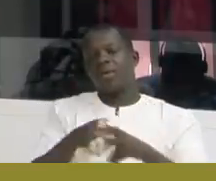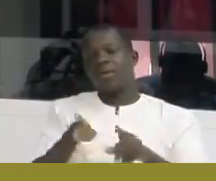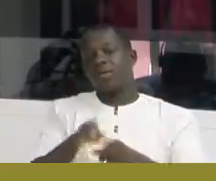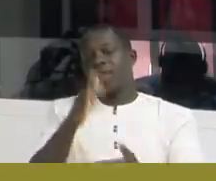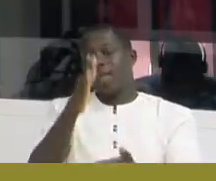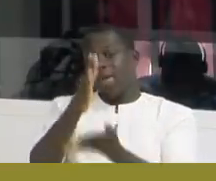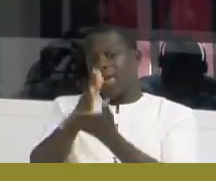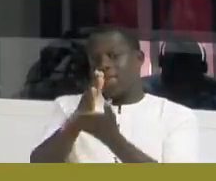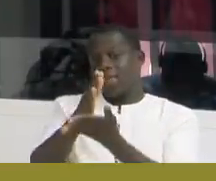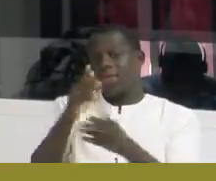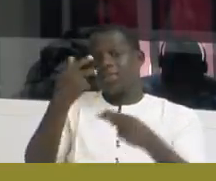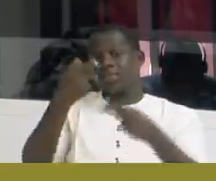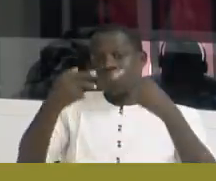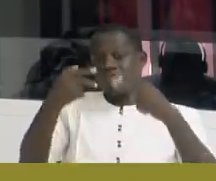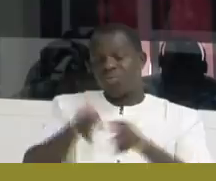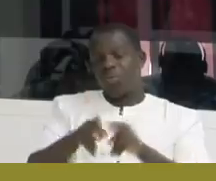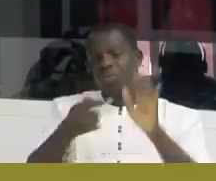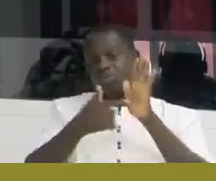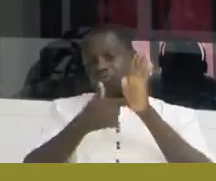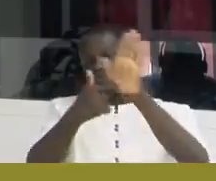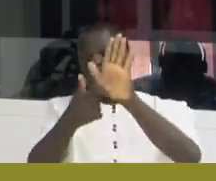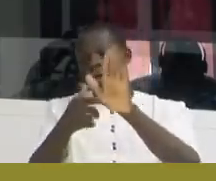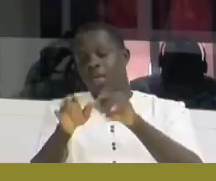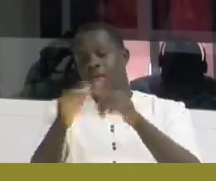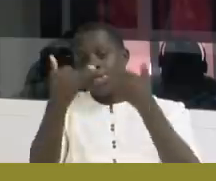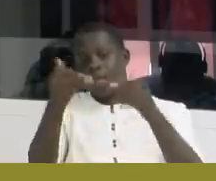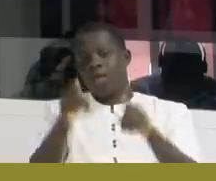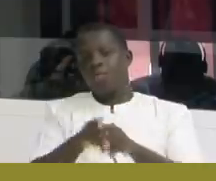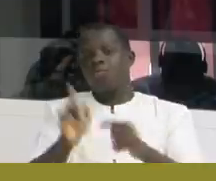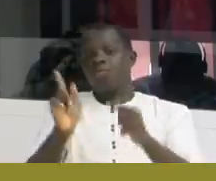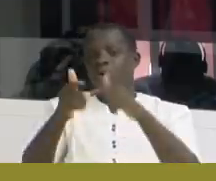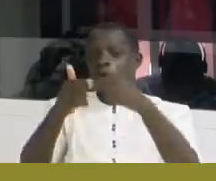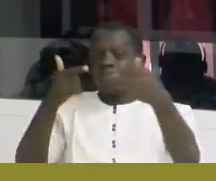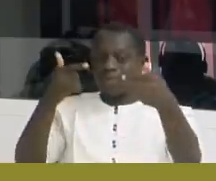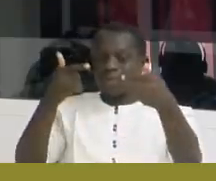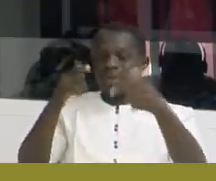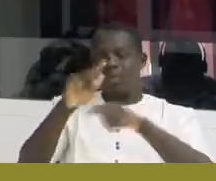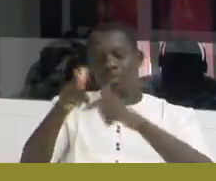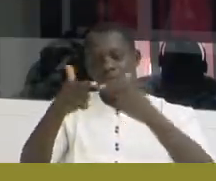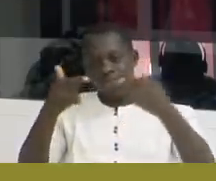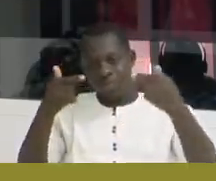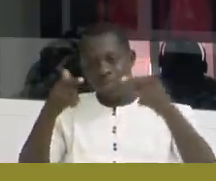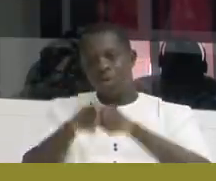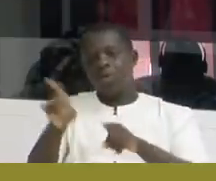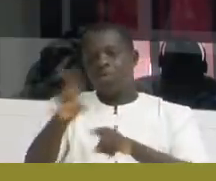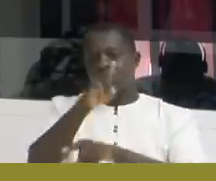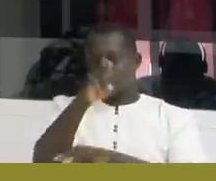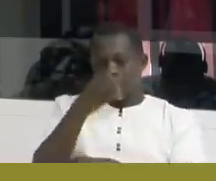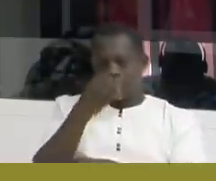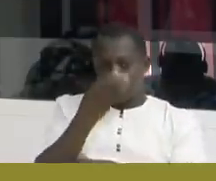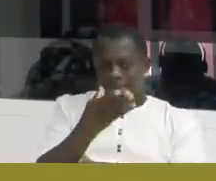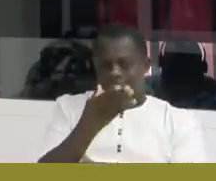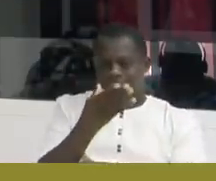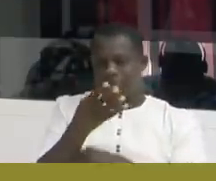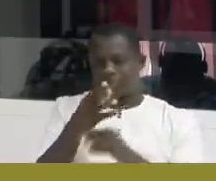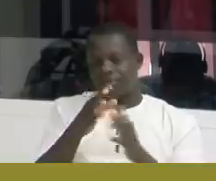scenario that I'm trying to portray. What I'm trying to say, the opposite to what you suggest. That in